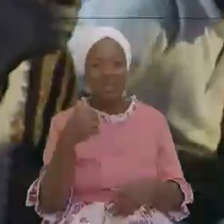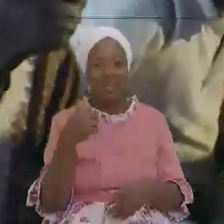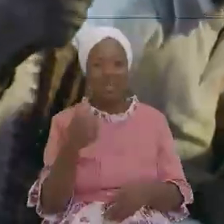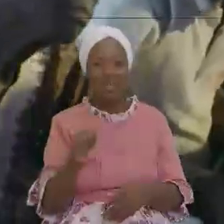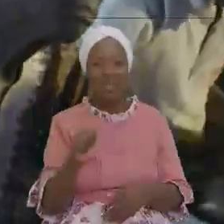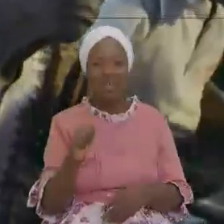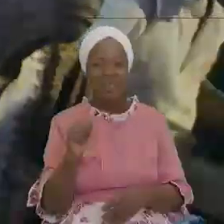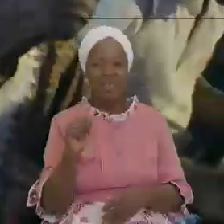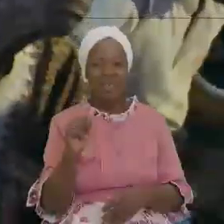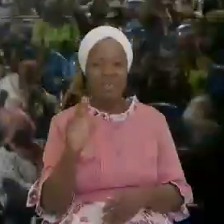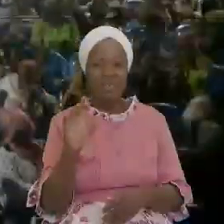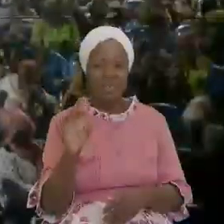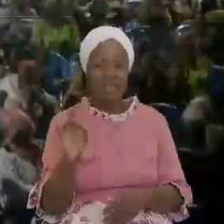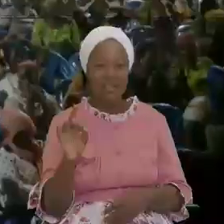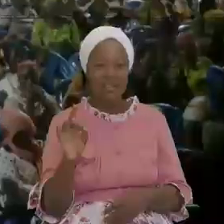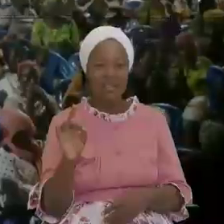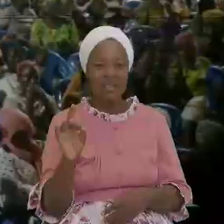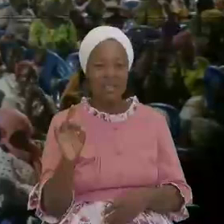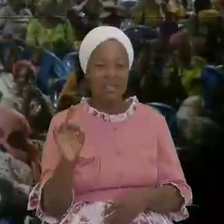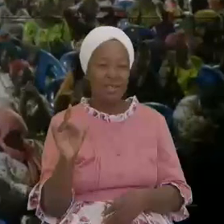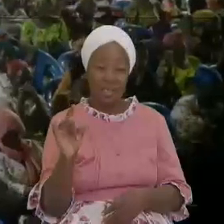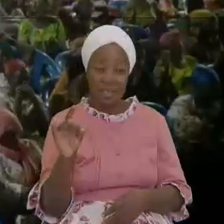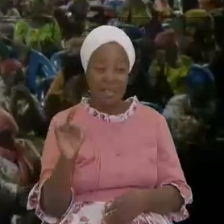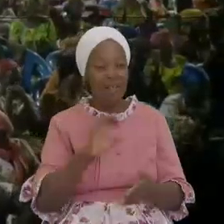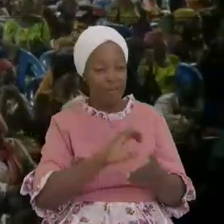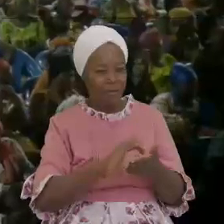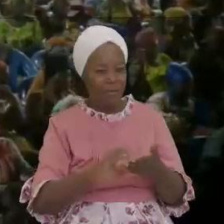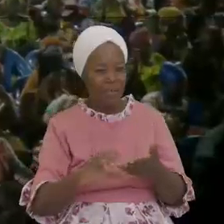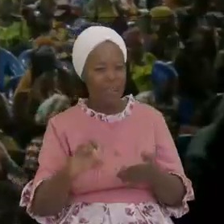Revelation chapter 18. I'm looking at verse 2.